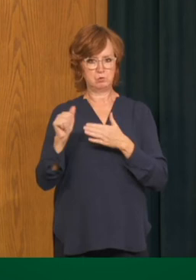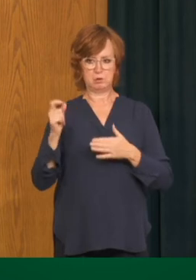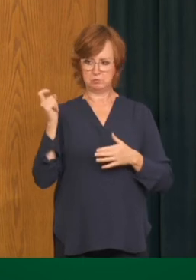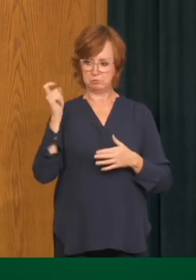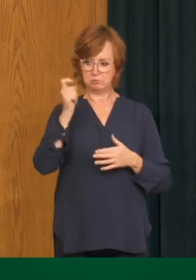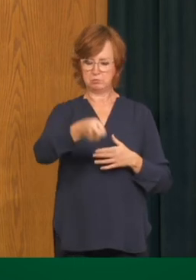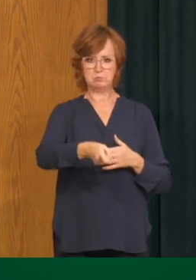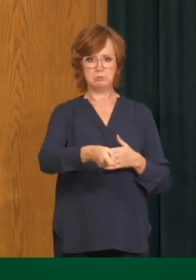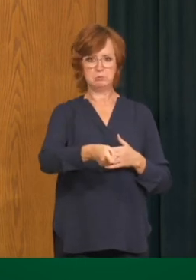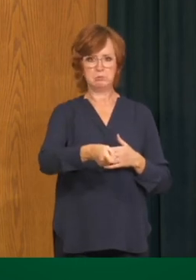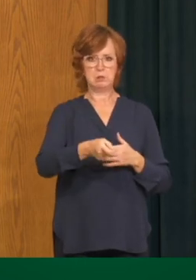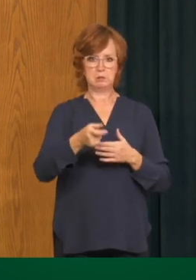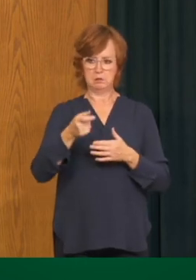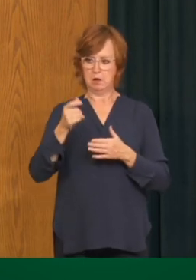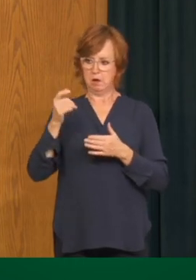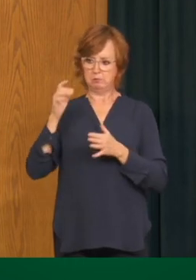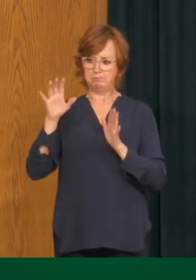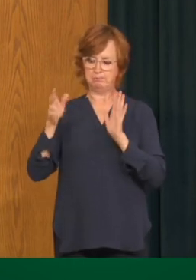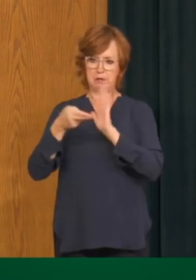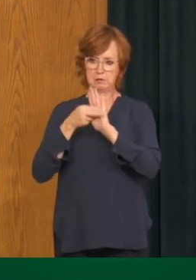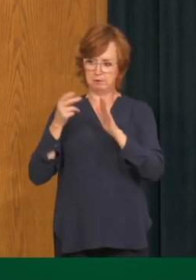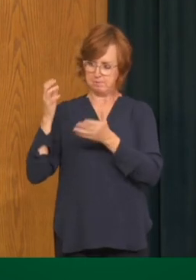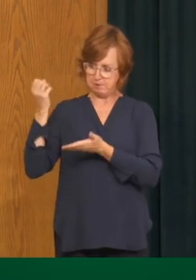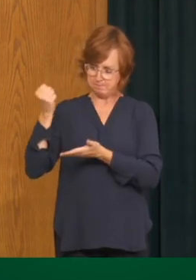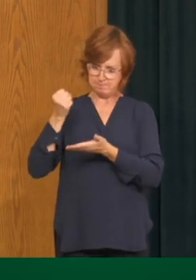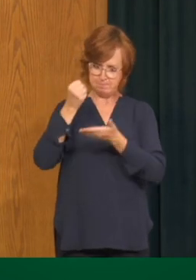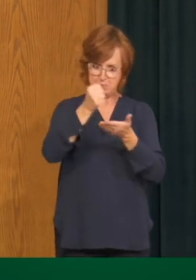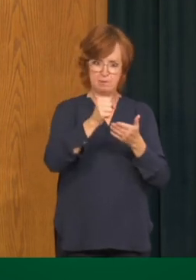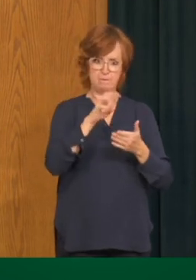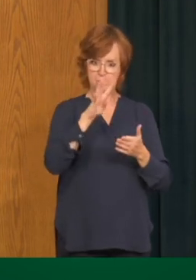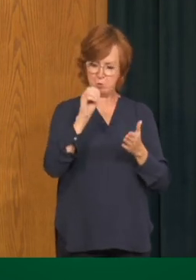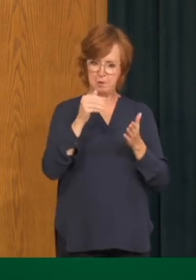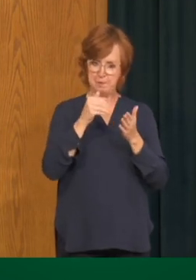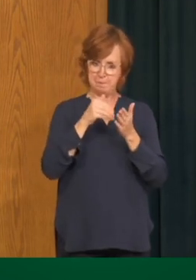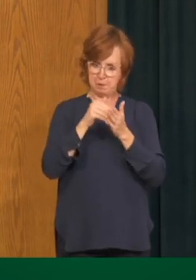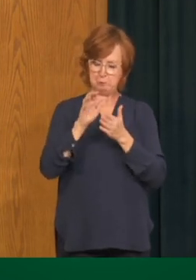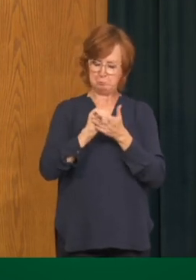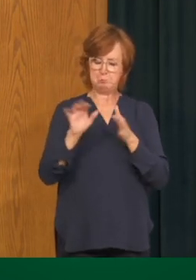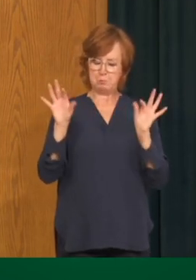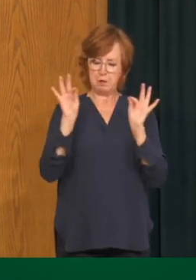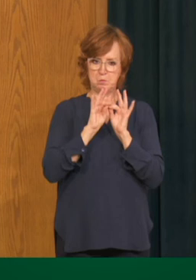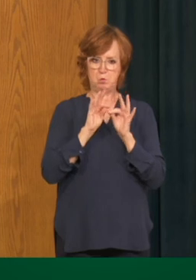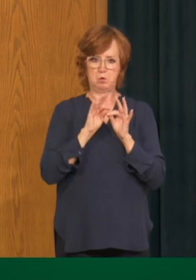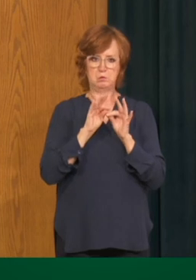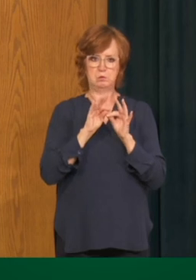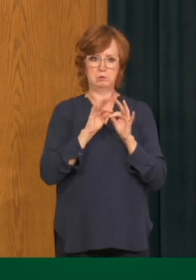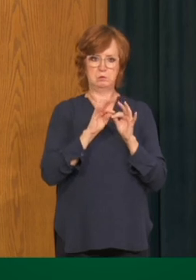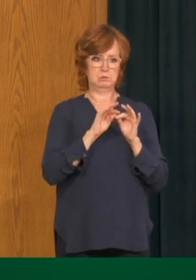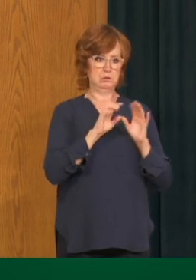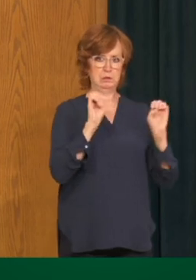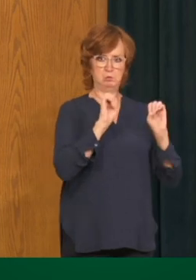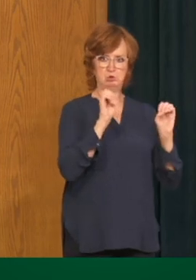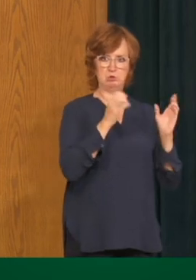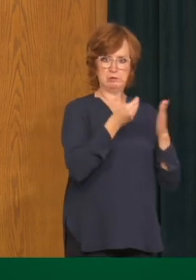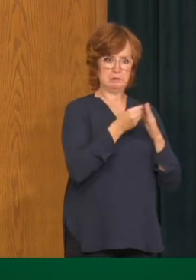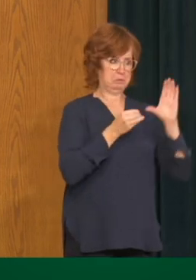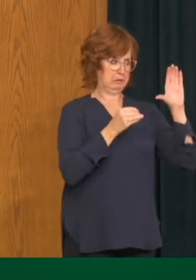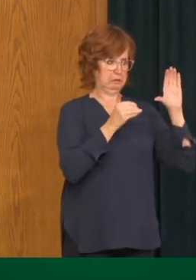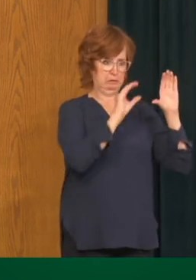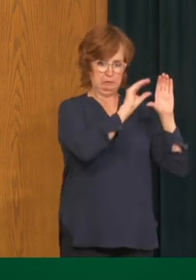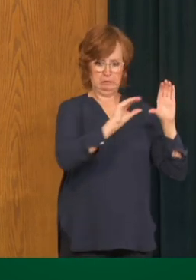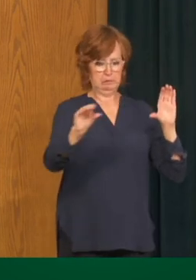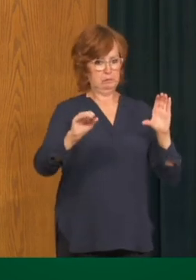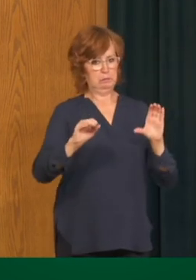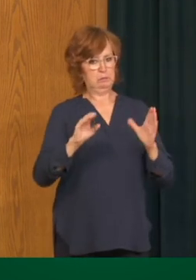from our contingency fund directly into the education sector here in the province. As I said,